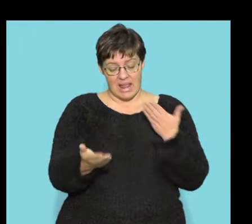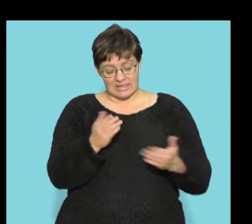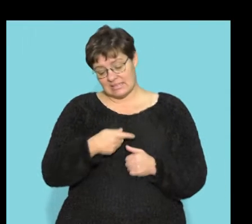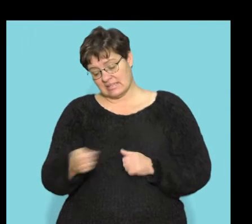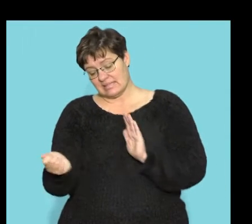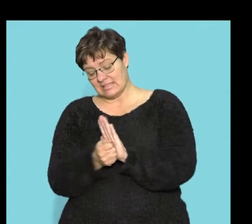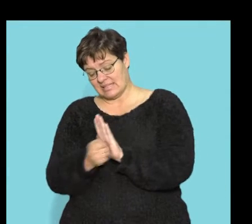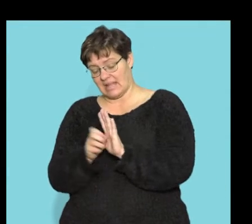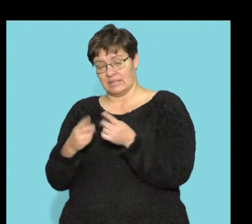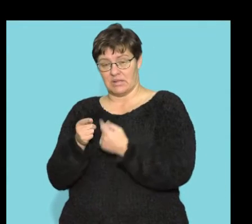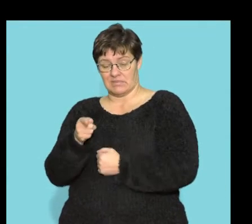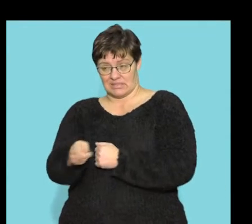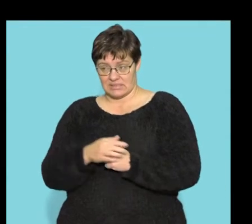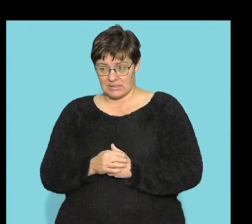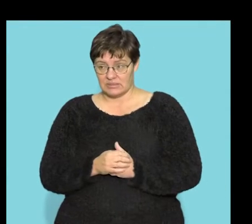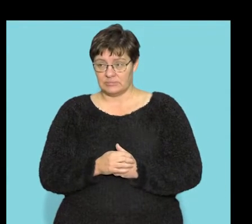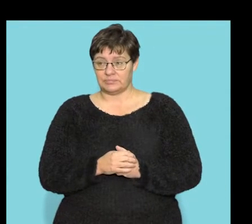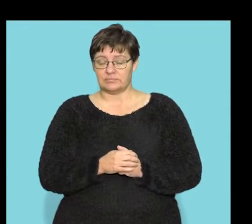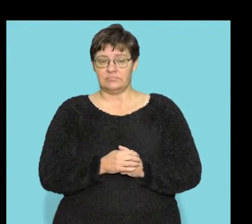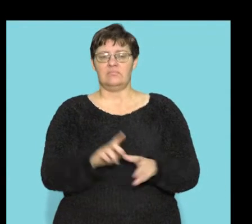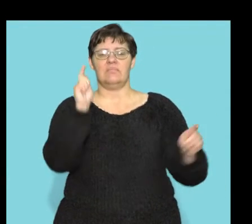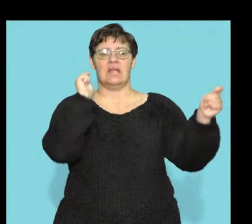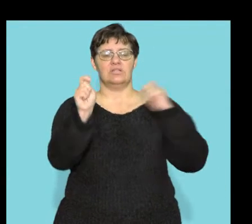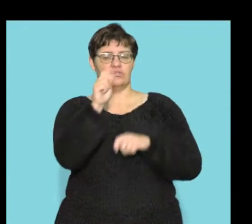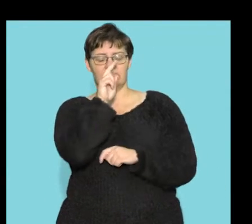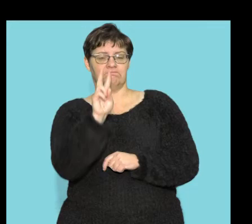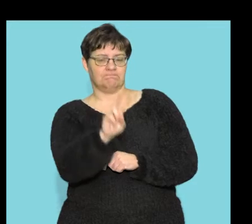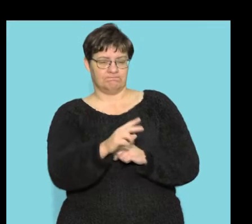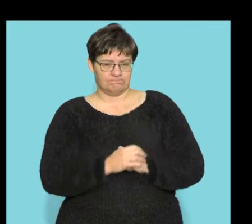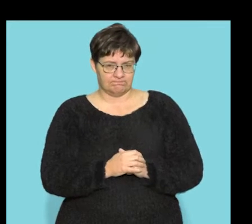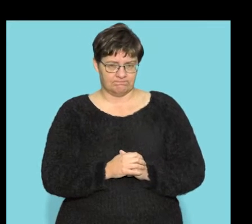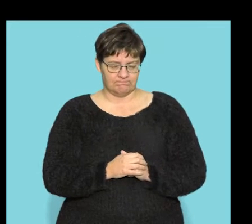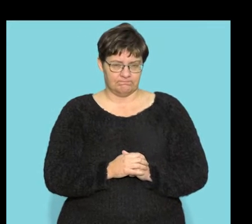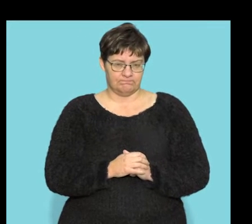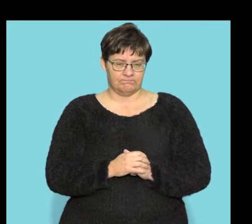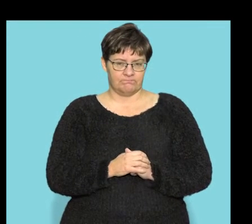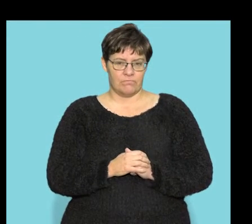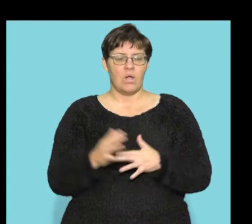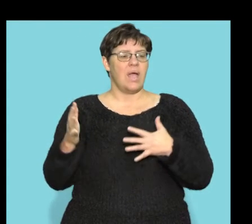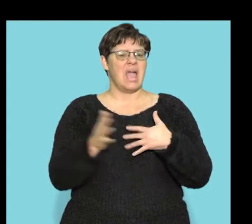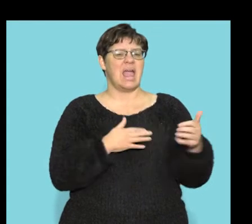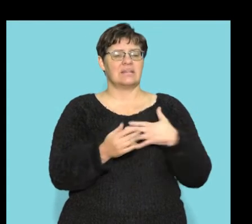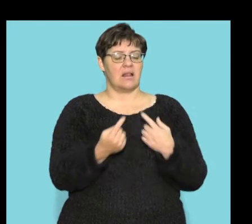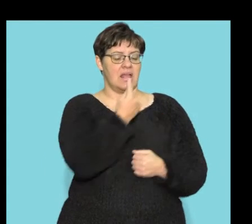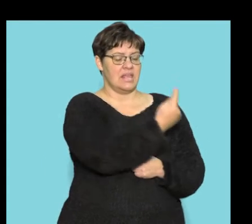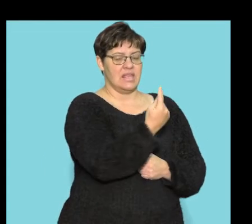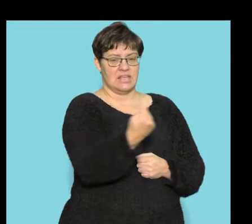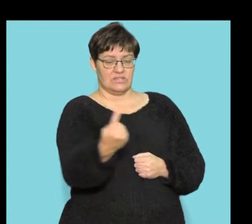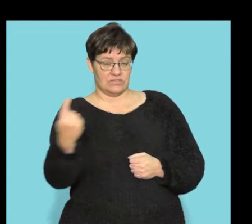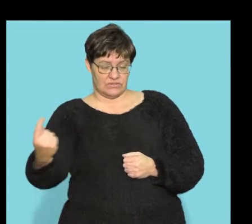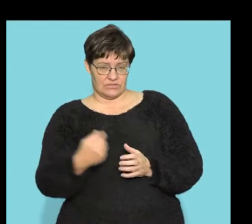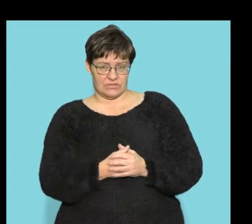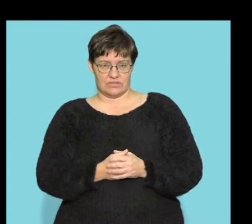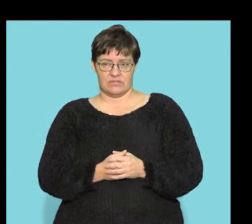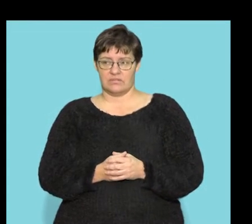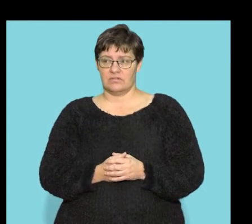department. Okay, let's go into the adjustments and see how we now have to deal with each of the items. Right,